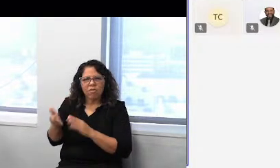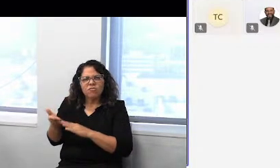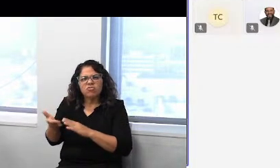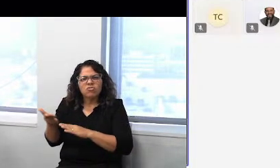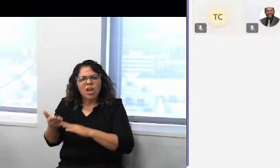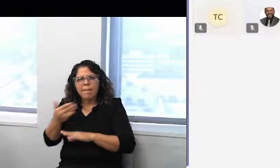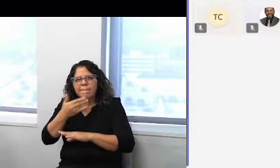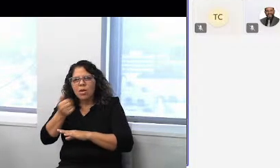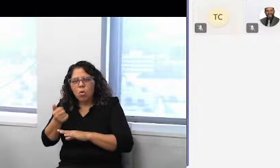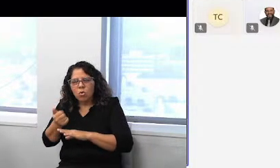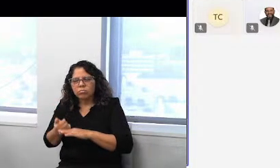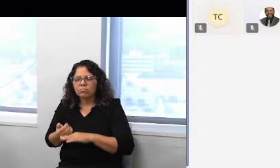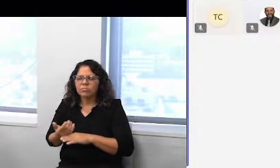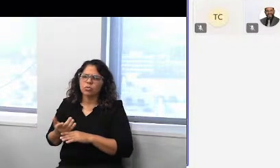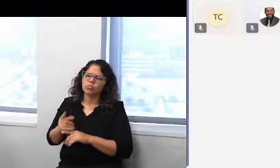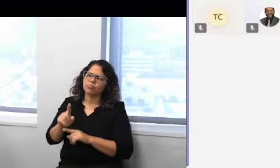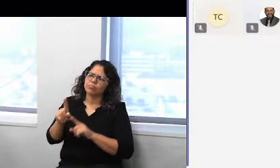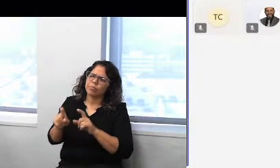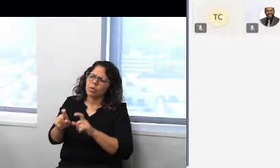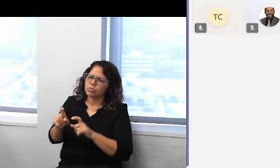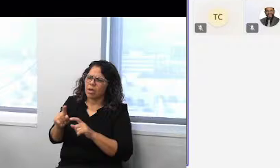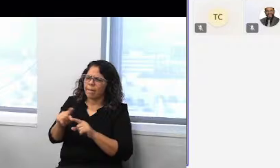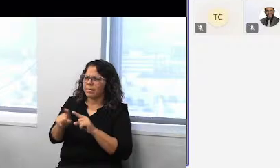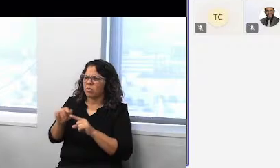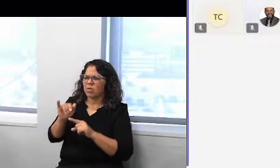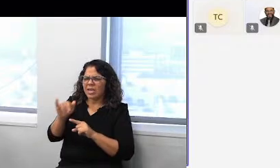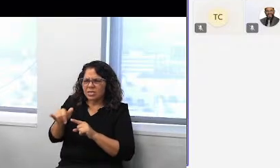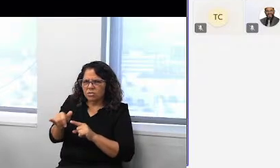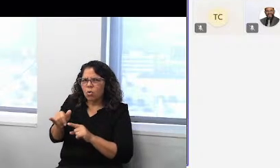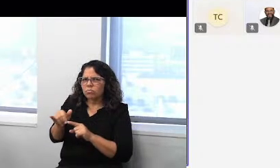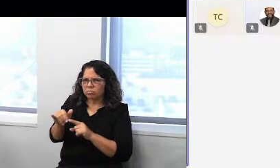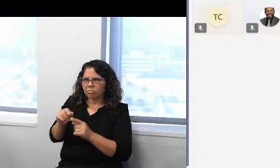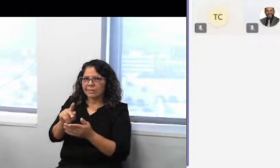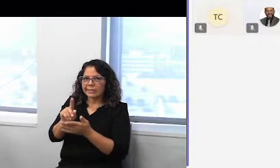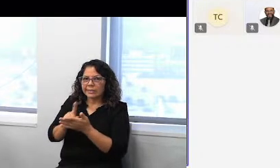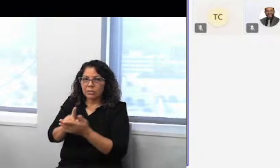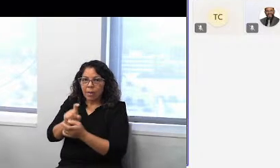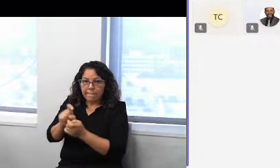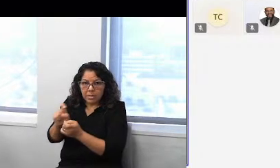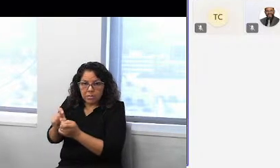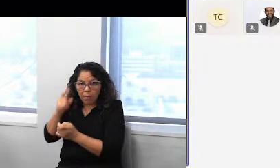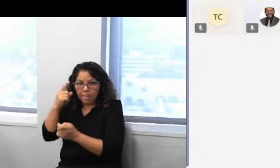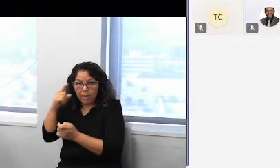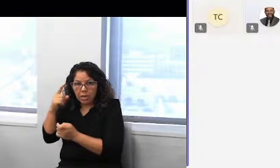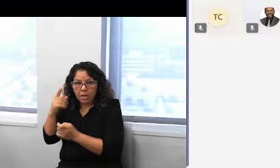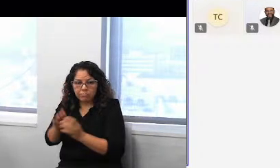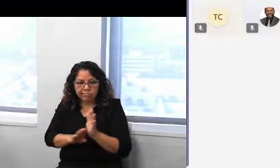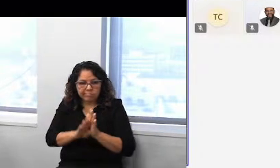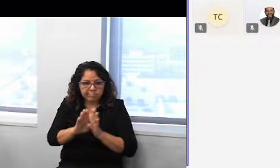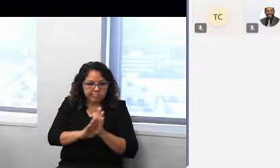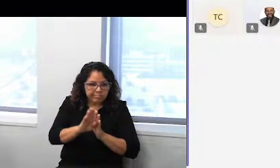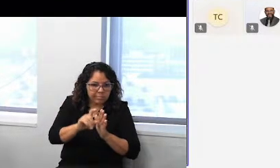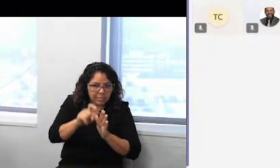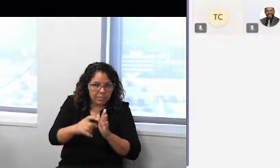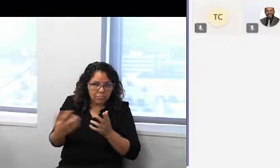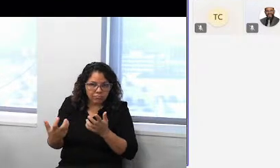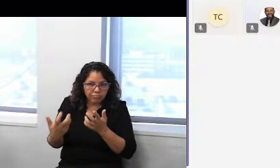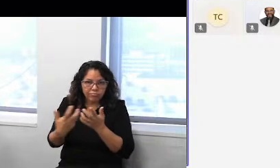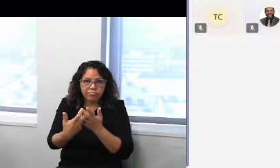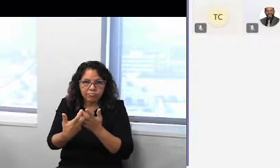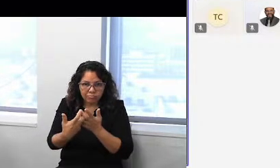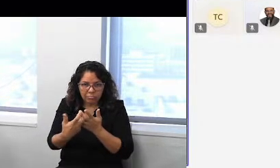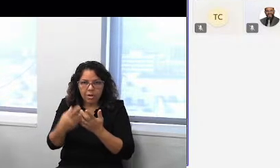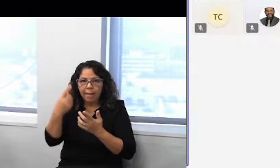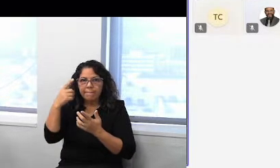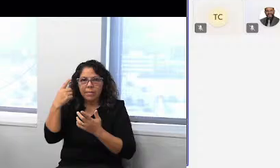is specifically designed to accommodate the growth that we need to have to satisfy the 2050 mandate, yes?